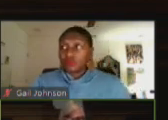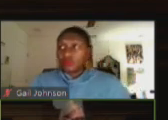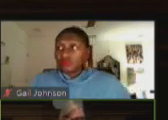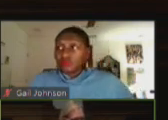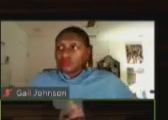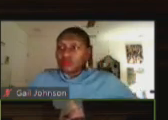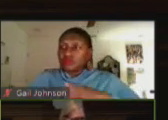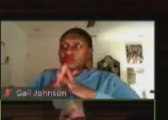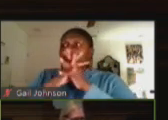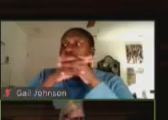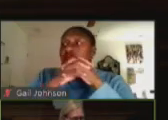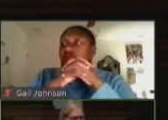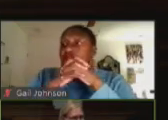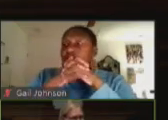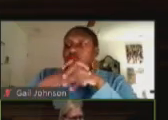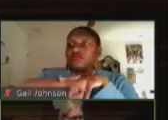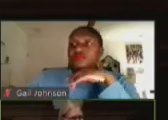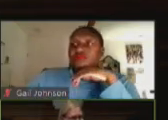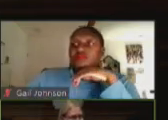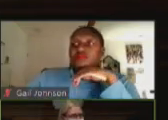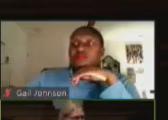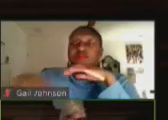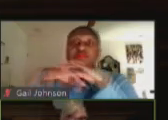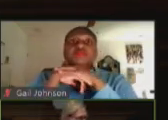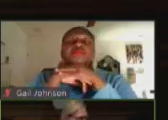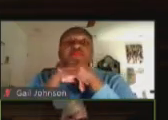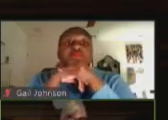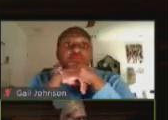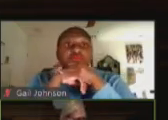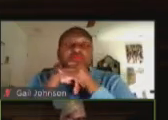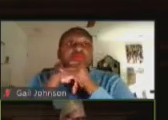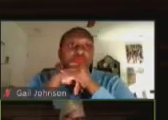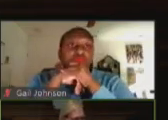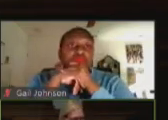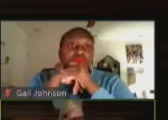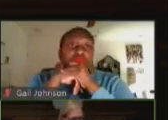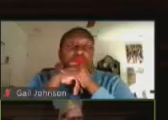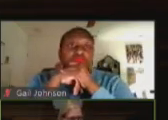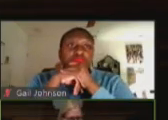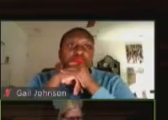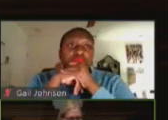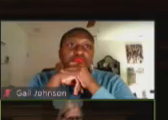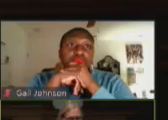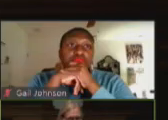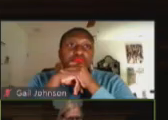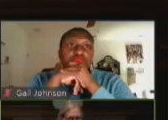they needed to be in a medical facility, then they would have to be transported out.